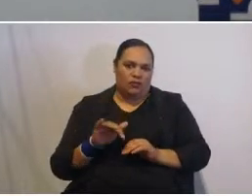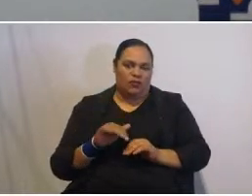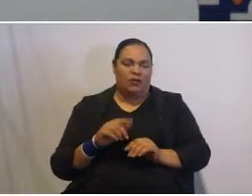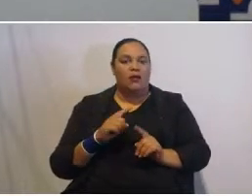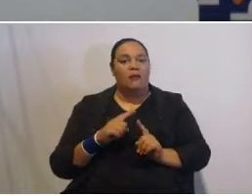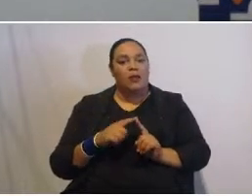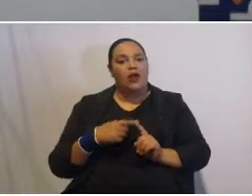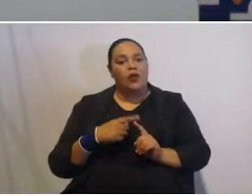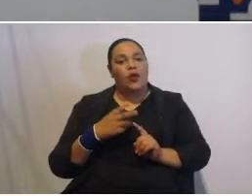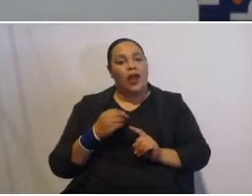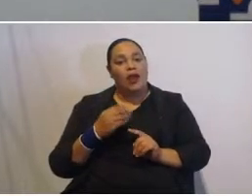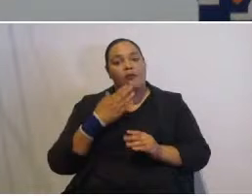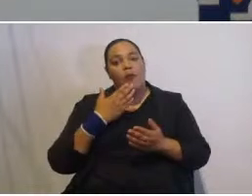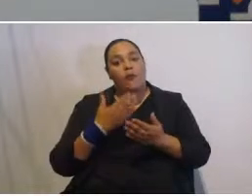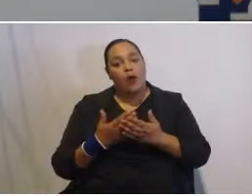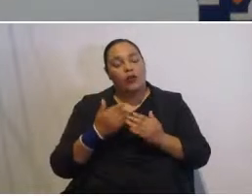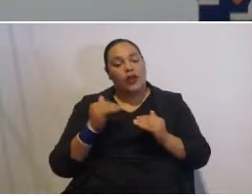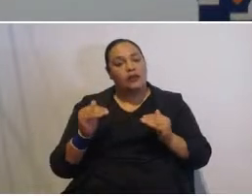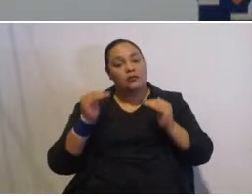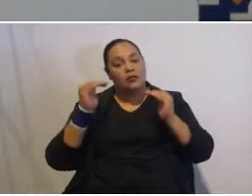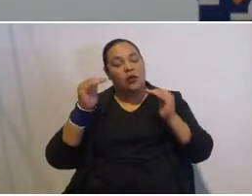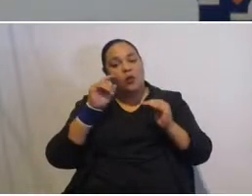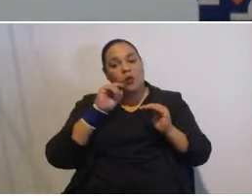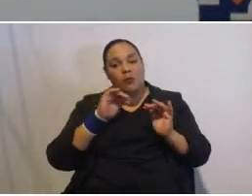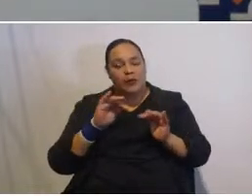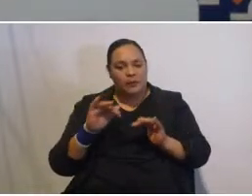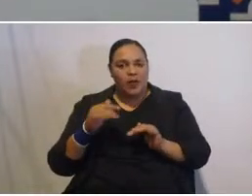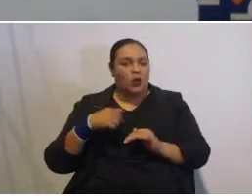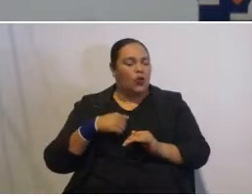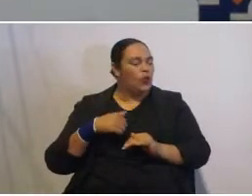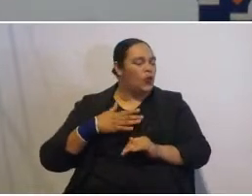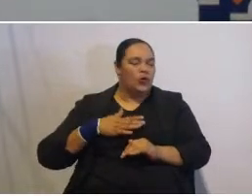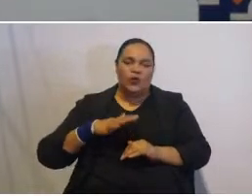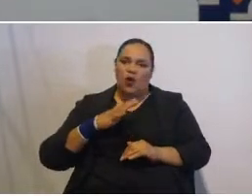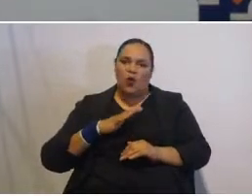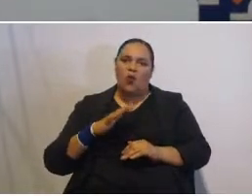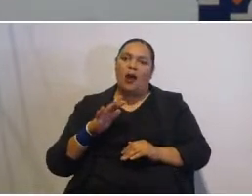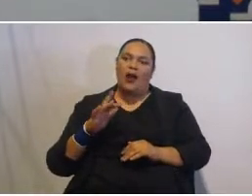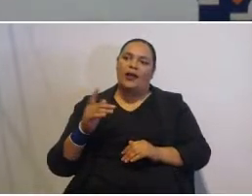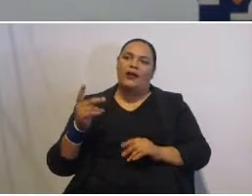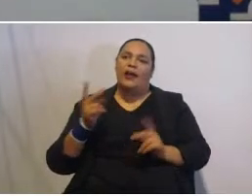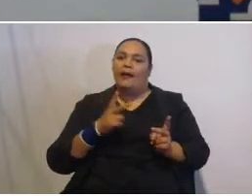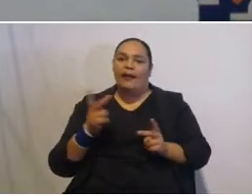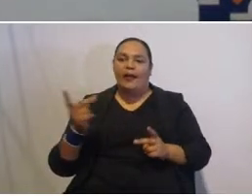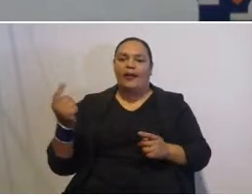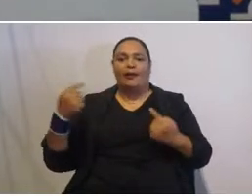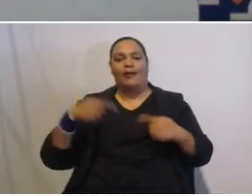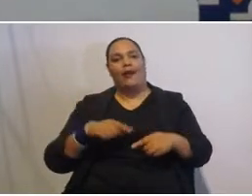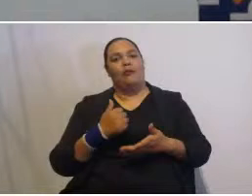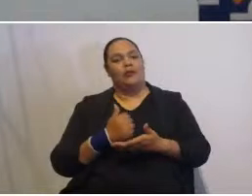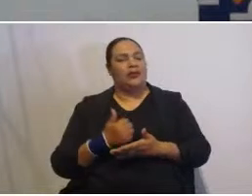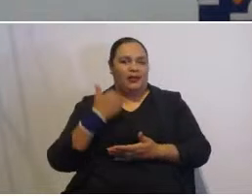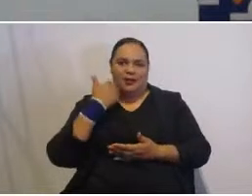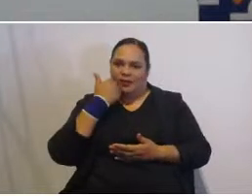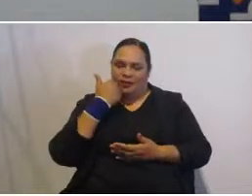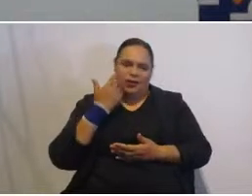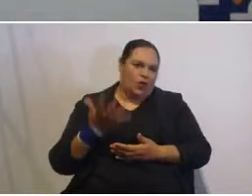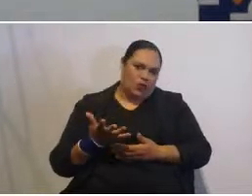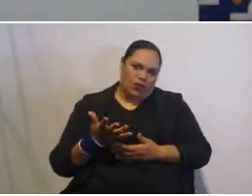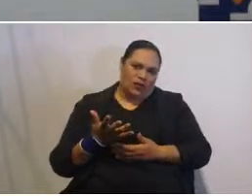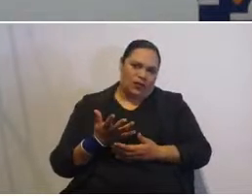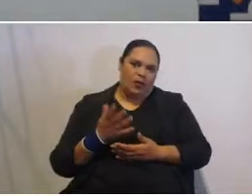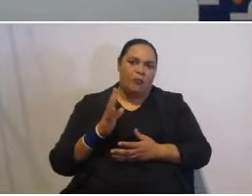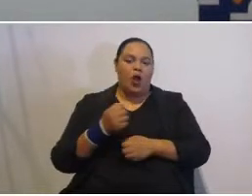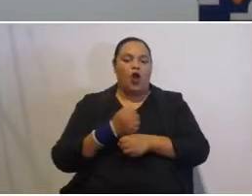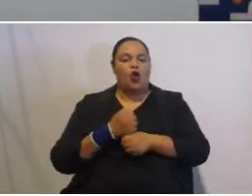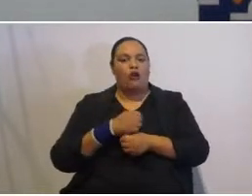we got a proposal as a senior citizen. We don't want to come and sit here again just for